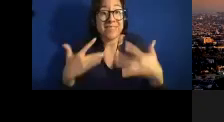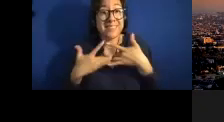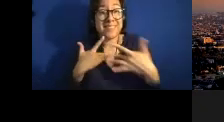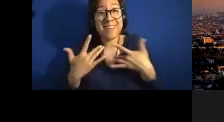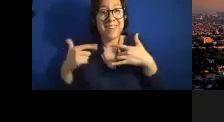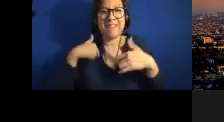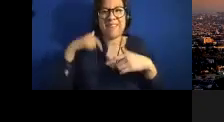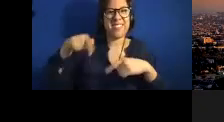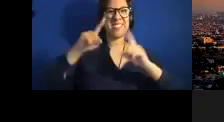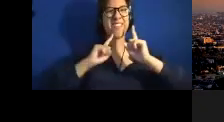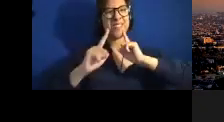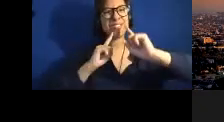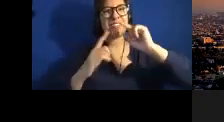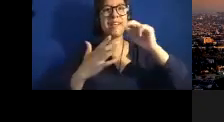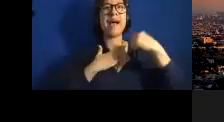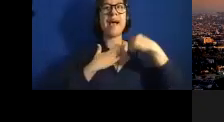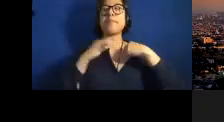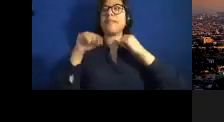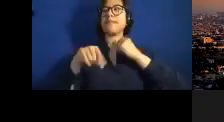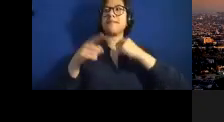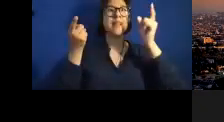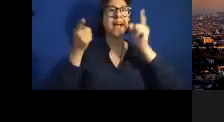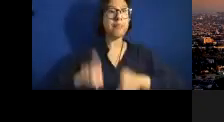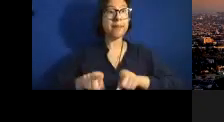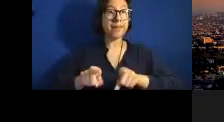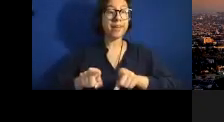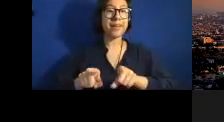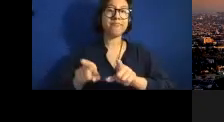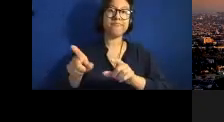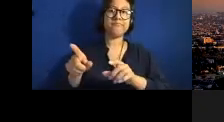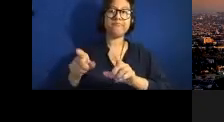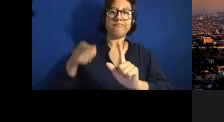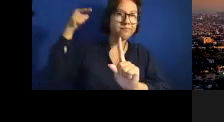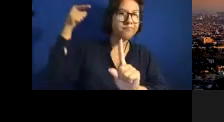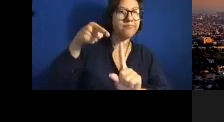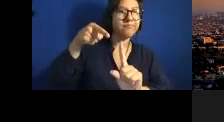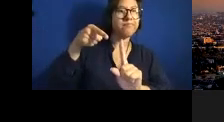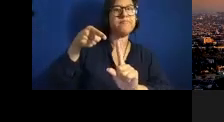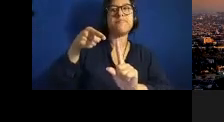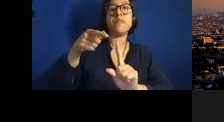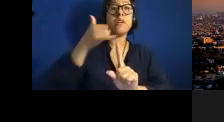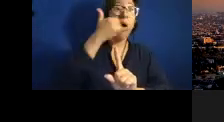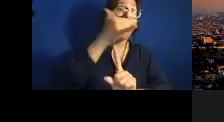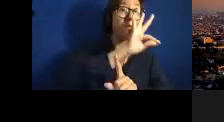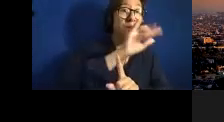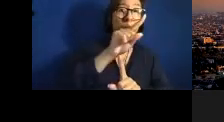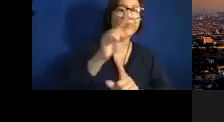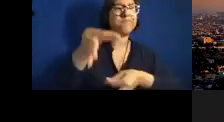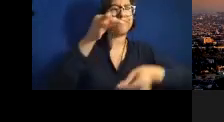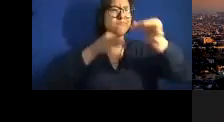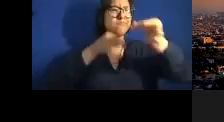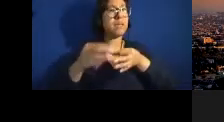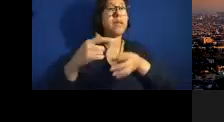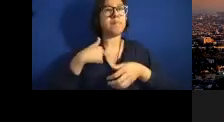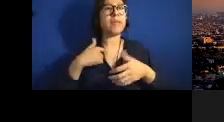have this conversation, and I'm glad that this conversation is happening, particularly around alternatives to calling police, is because I am both a survivor